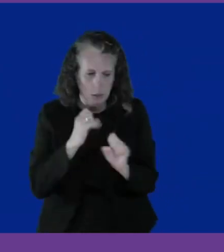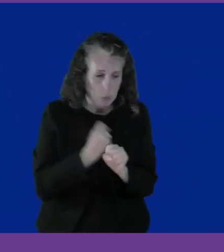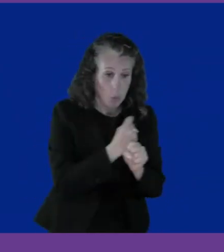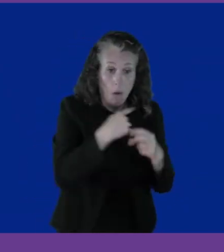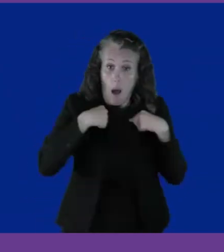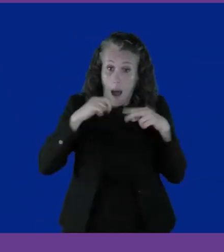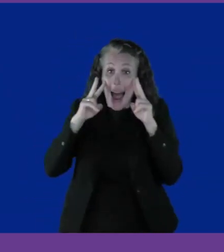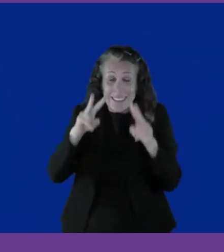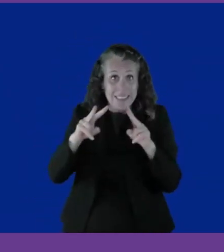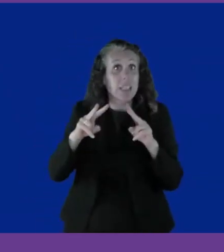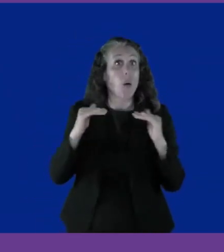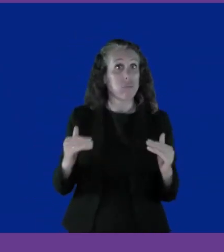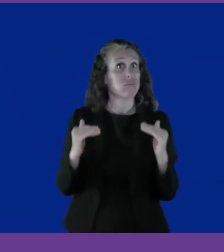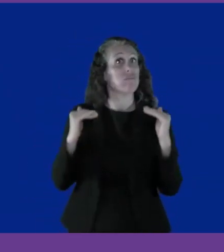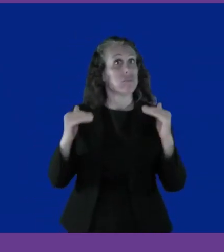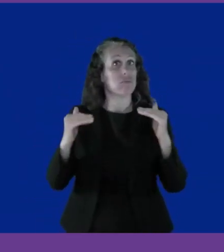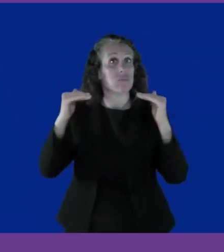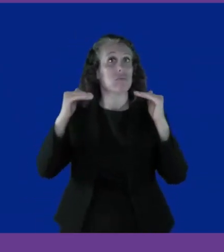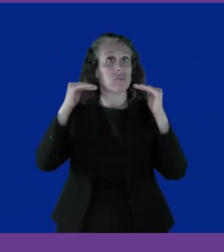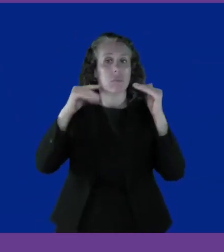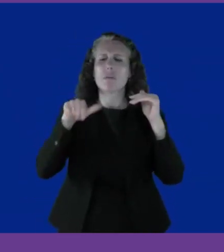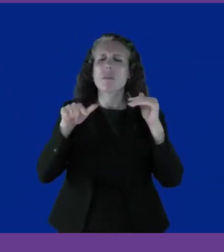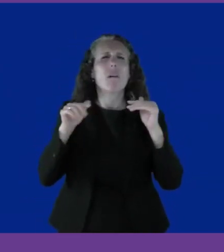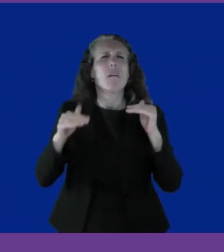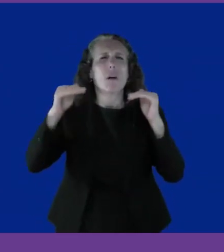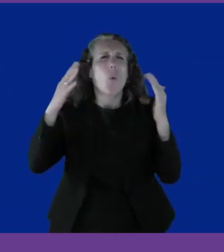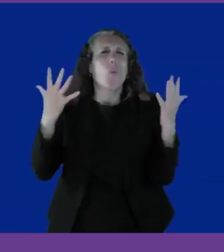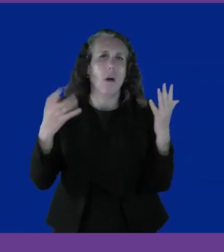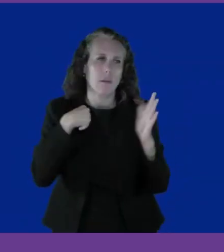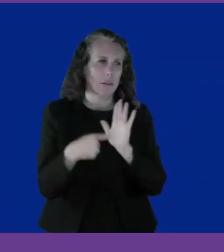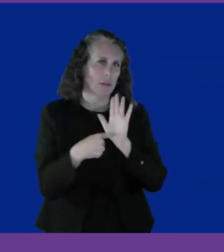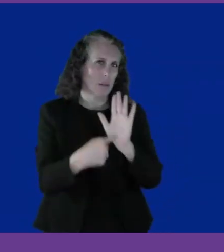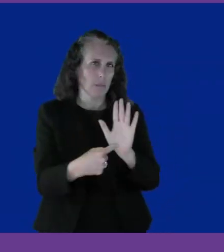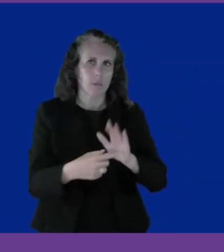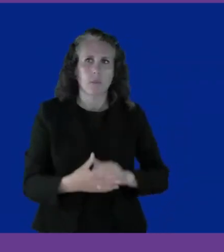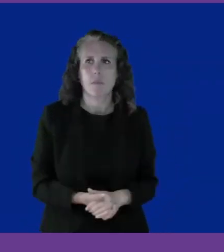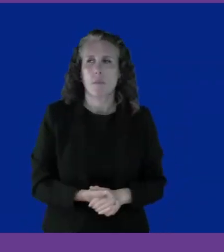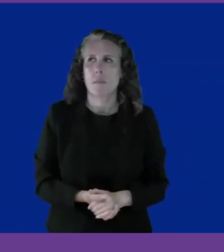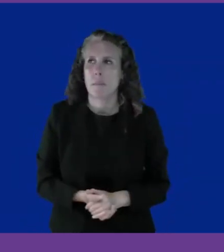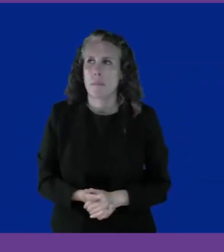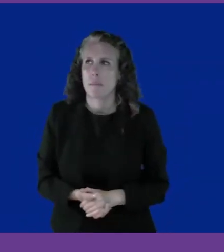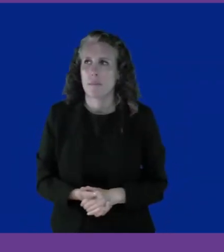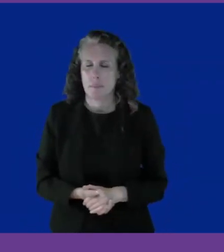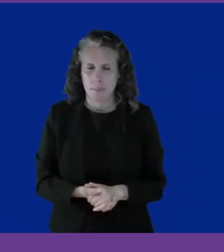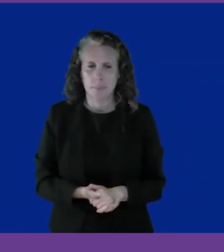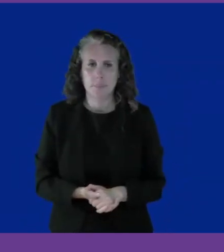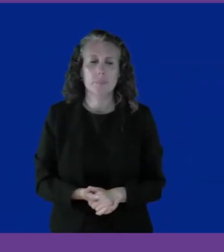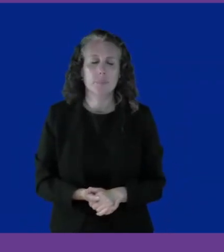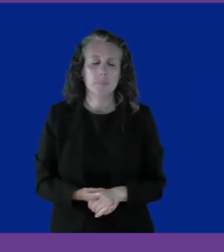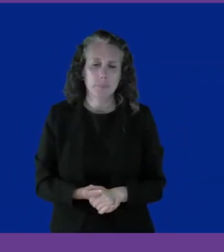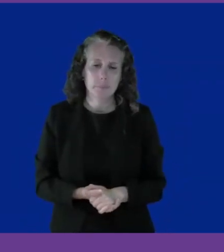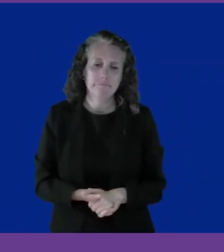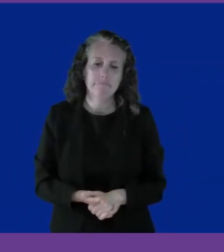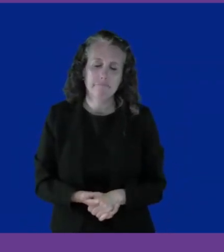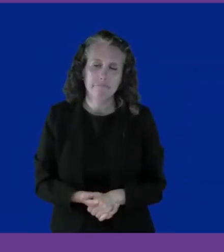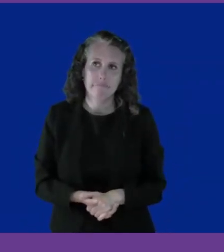progress. I would like to mention a few of them. For instance, banks have worked very hard to